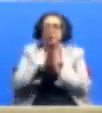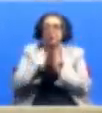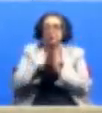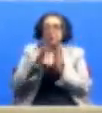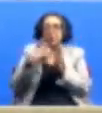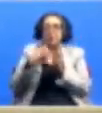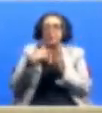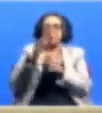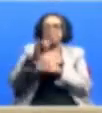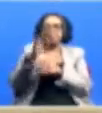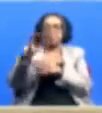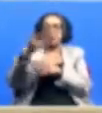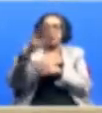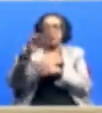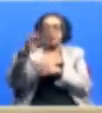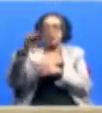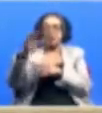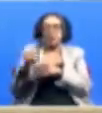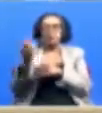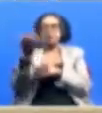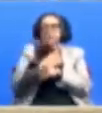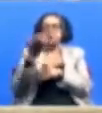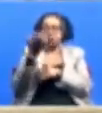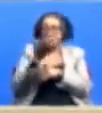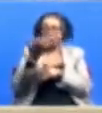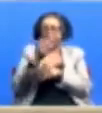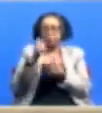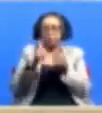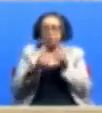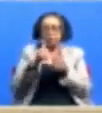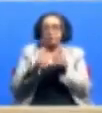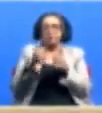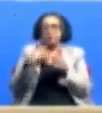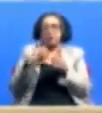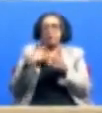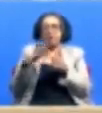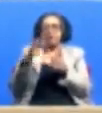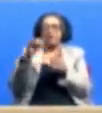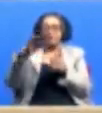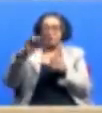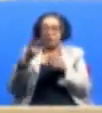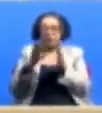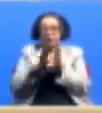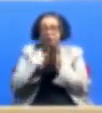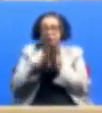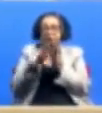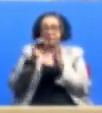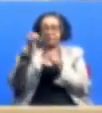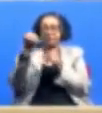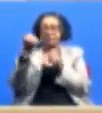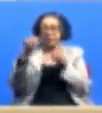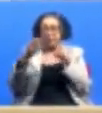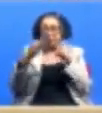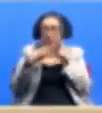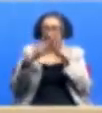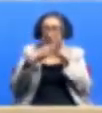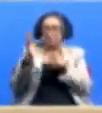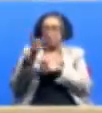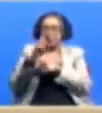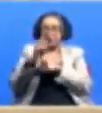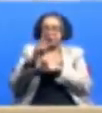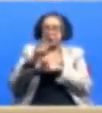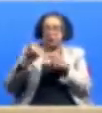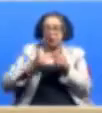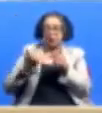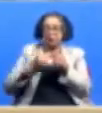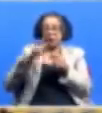the Mahanga Stadium. Madeira's goals were scored by Faith Atieno in the 58th minute and Harambe Starlets